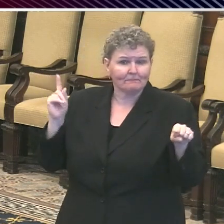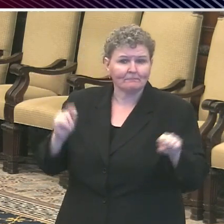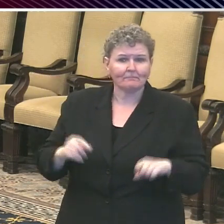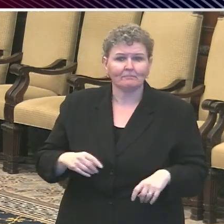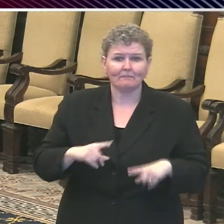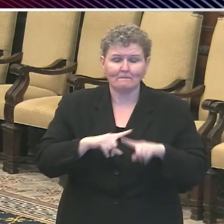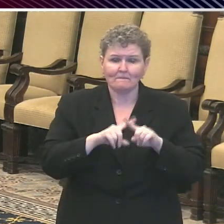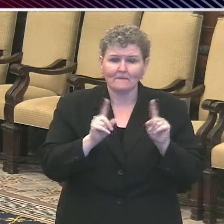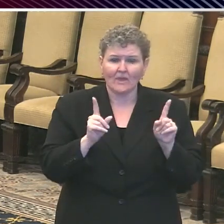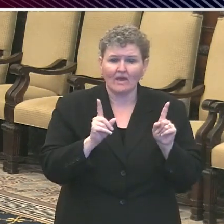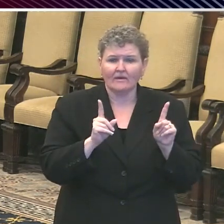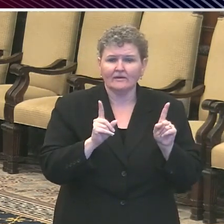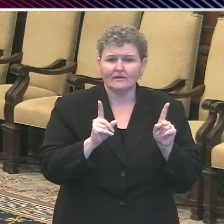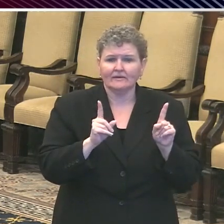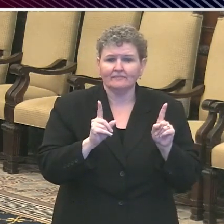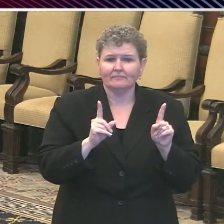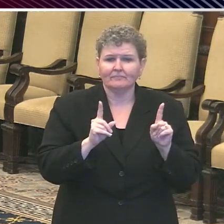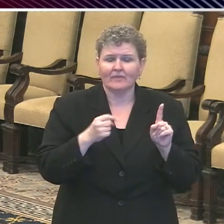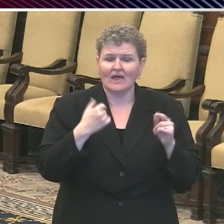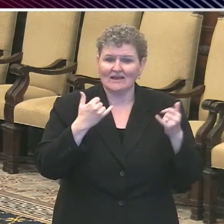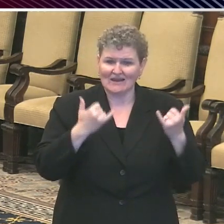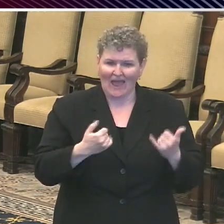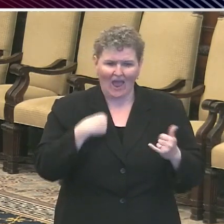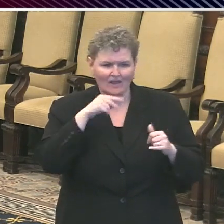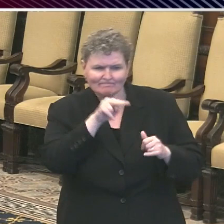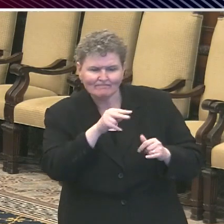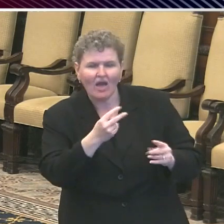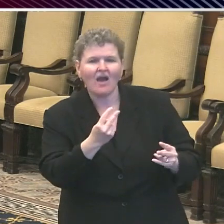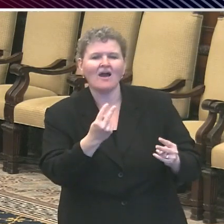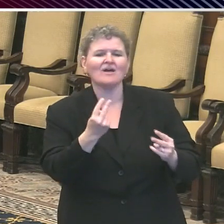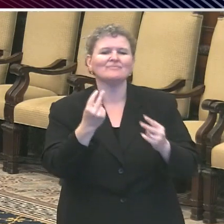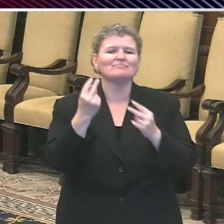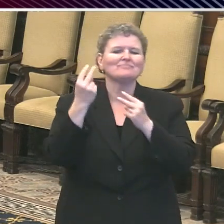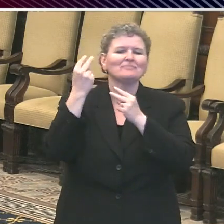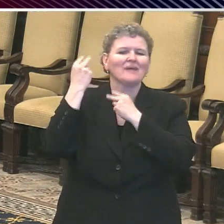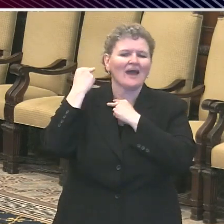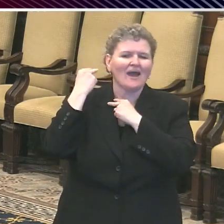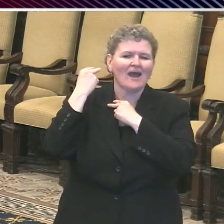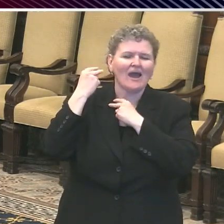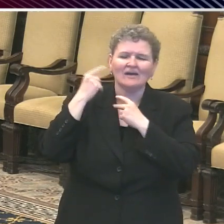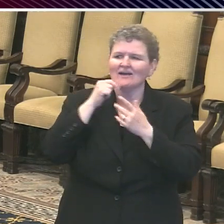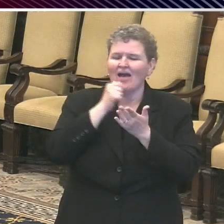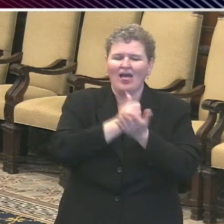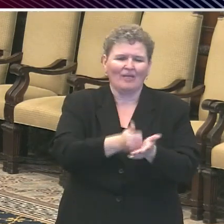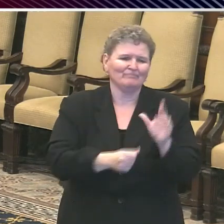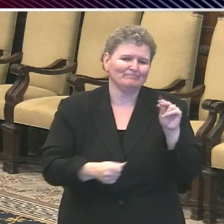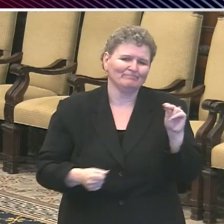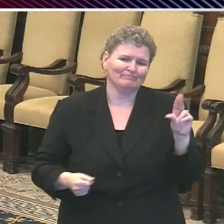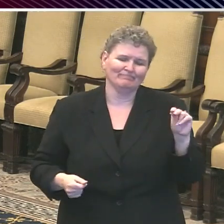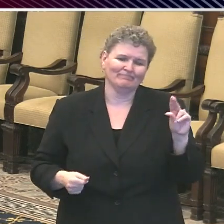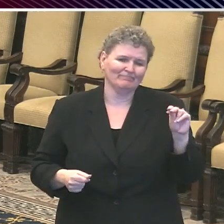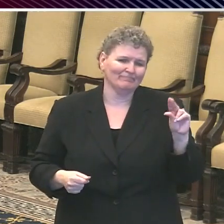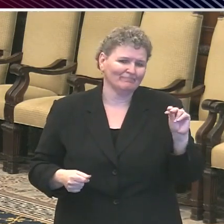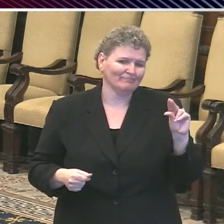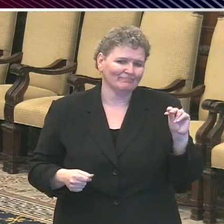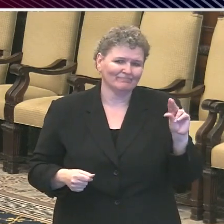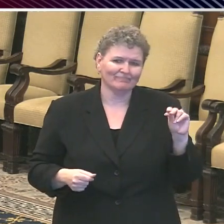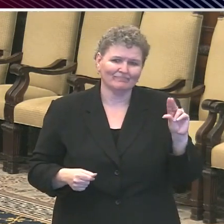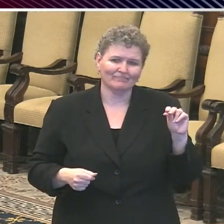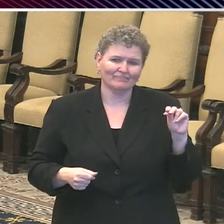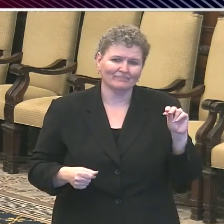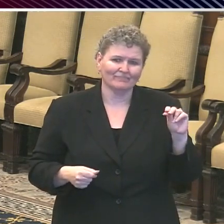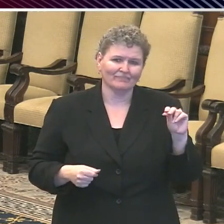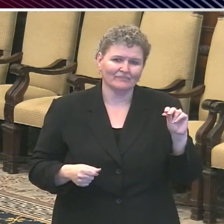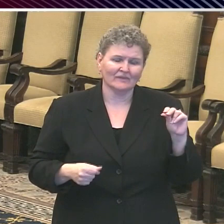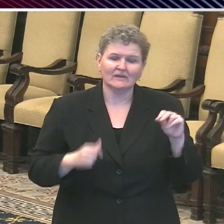Monday morning quarterbacking at this point, I would say it isn't helpful, and it is really just laying a platform for